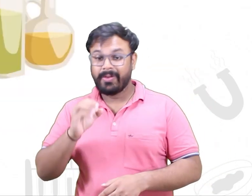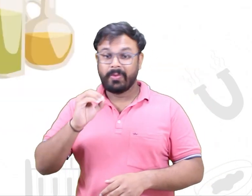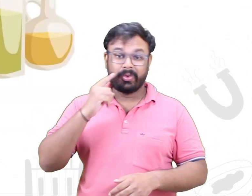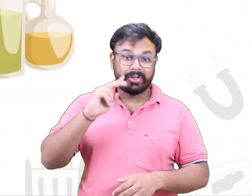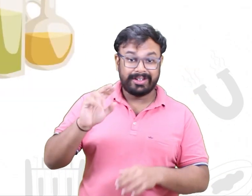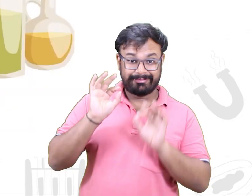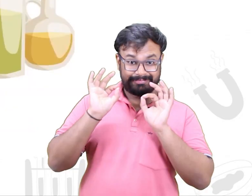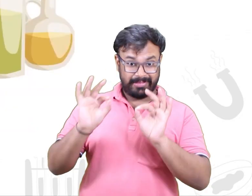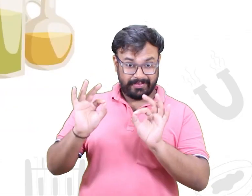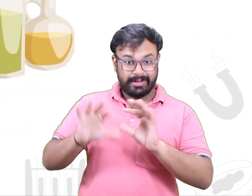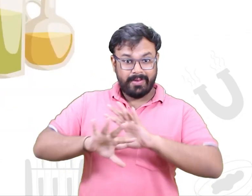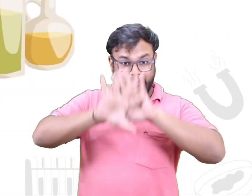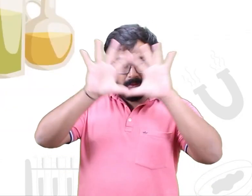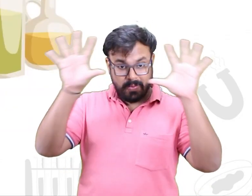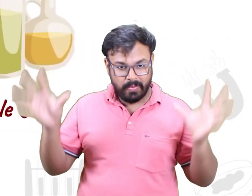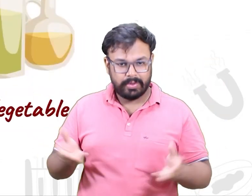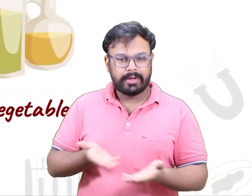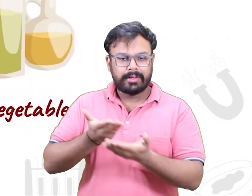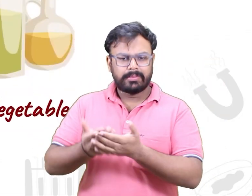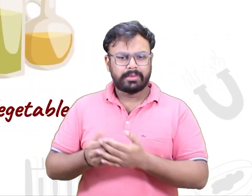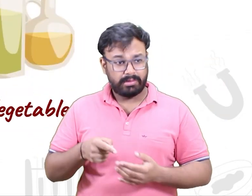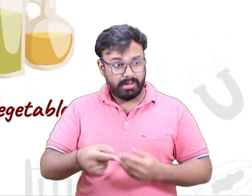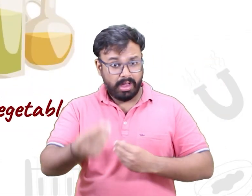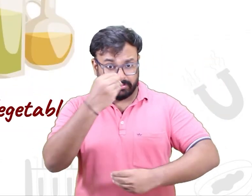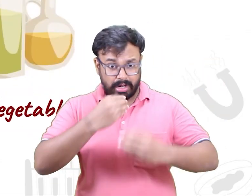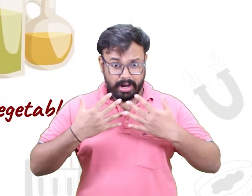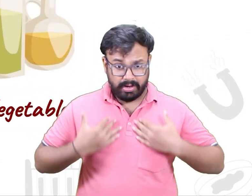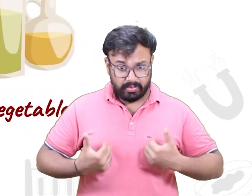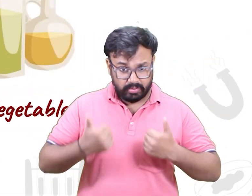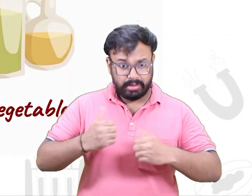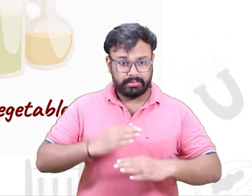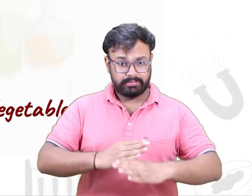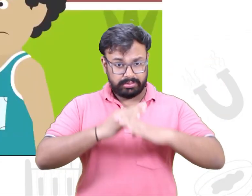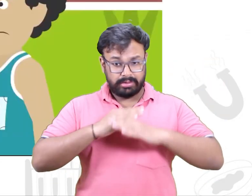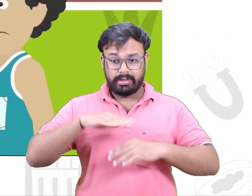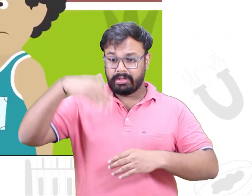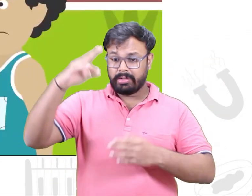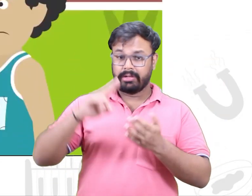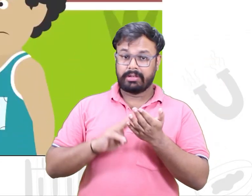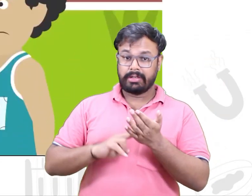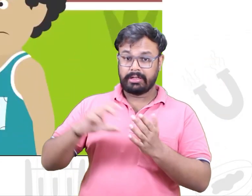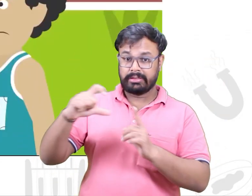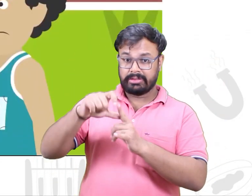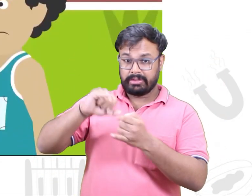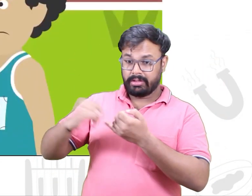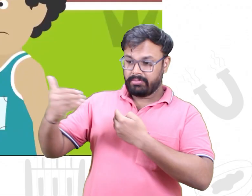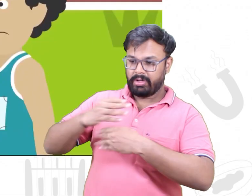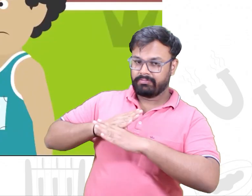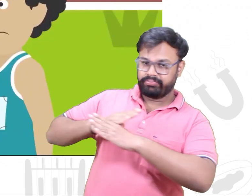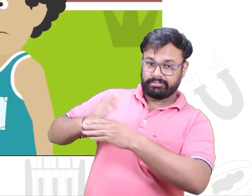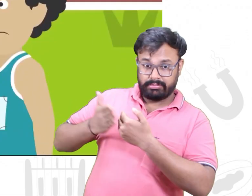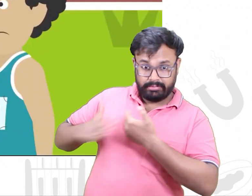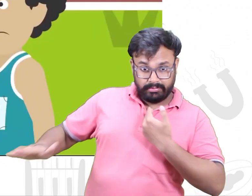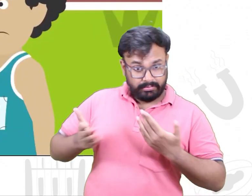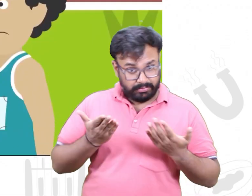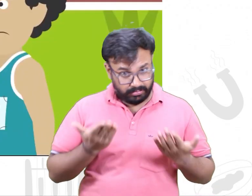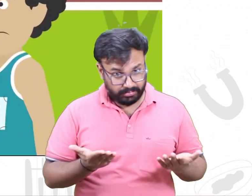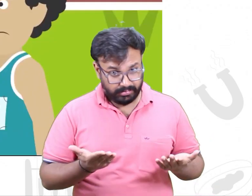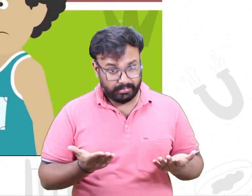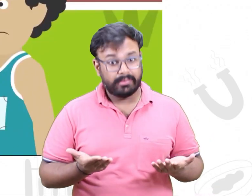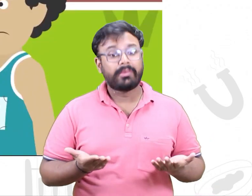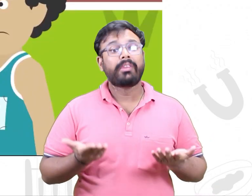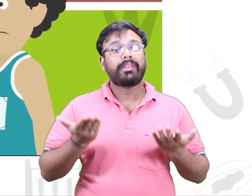fish, nuts and vegetable oil is also recommended. Can healthy eating habits protect us